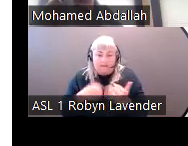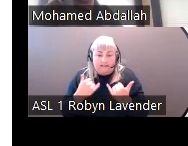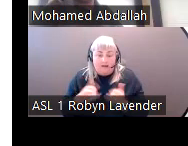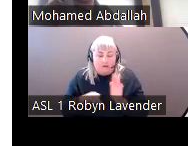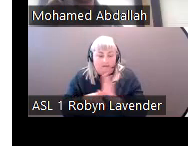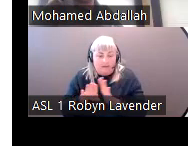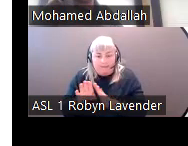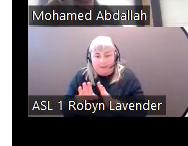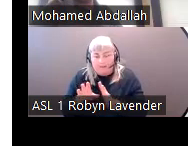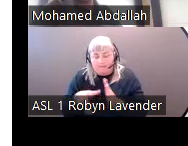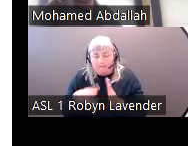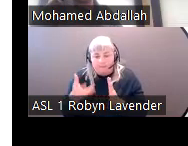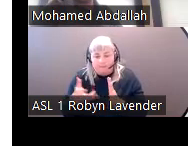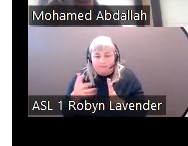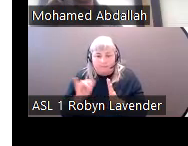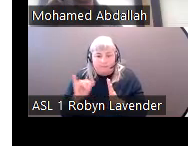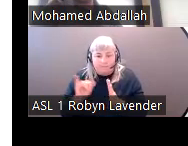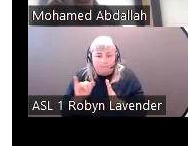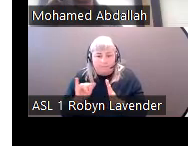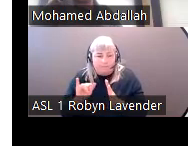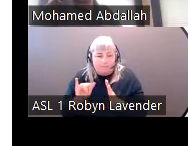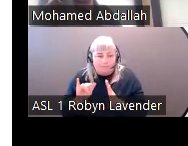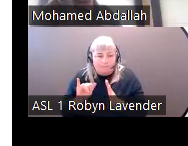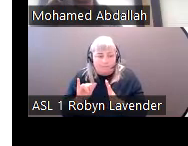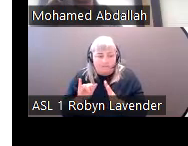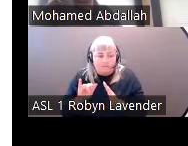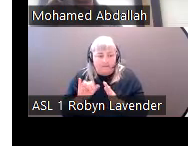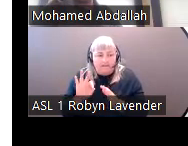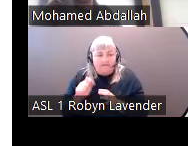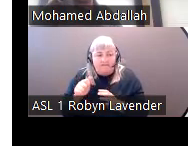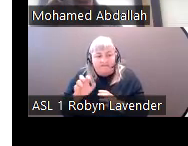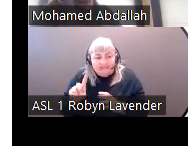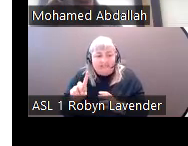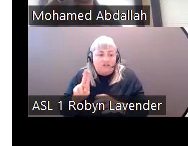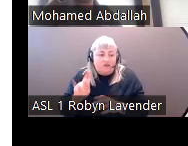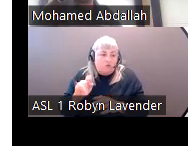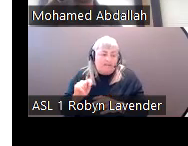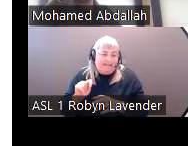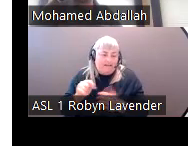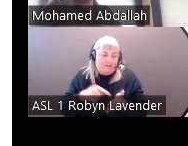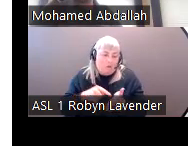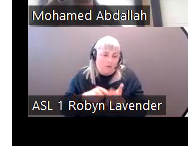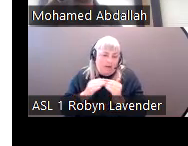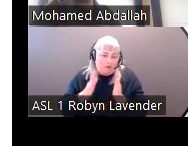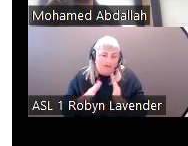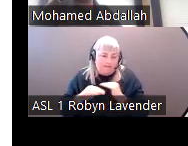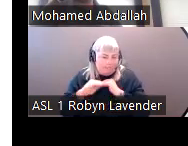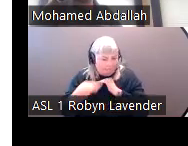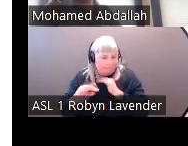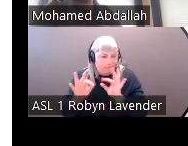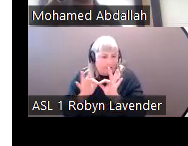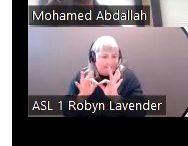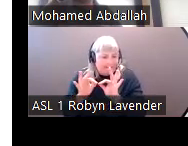developing like 60 units affordable housing complex in order to be able to meet the big needs that we have in the